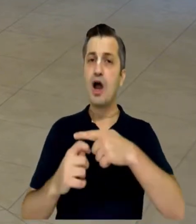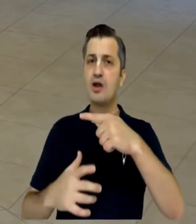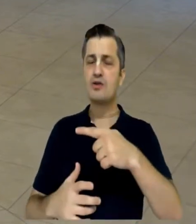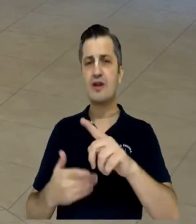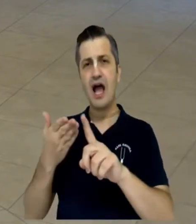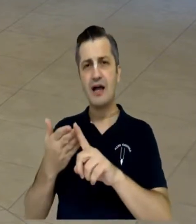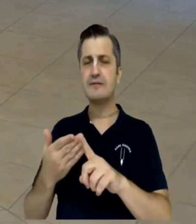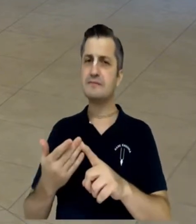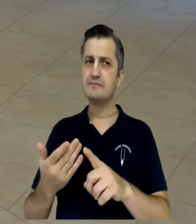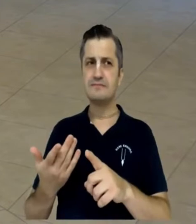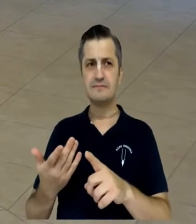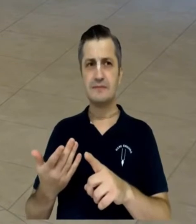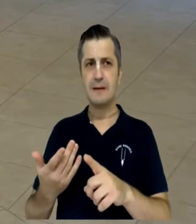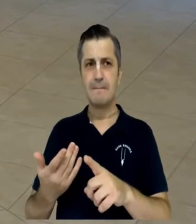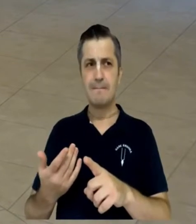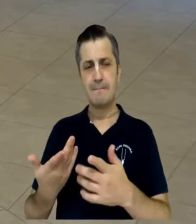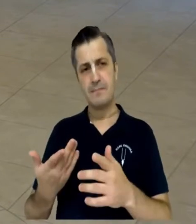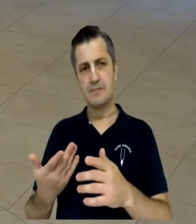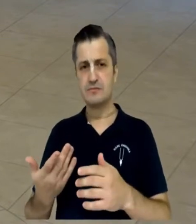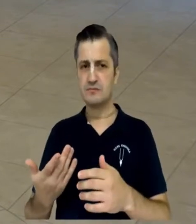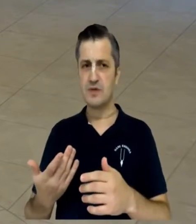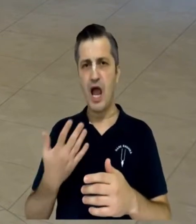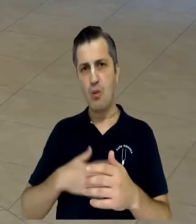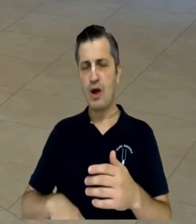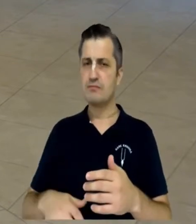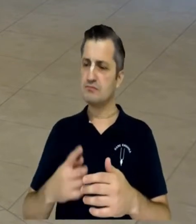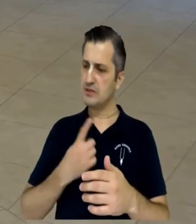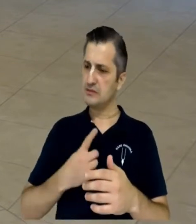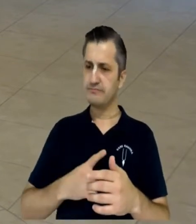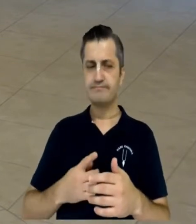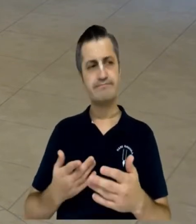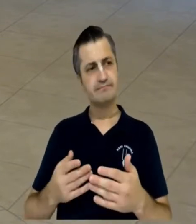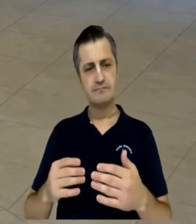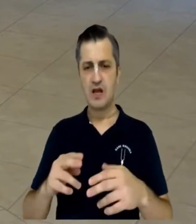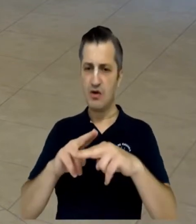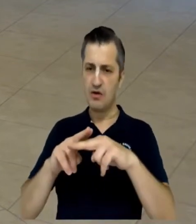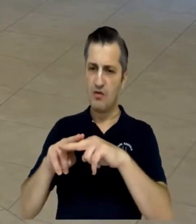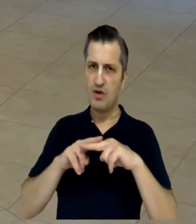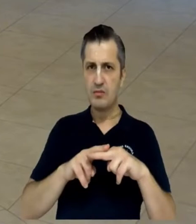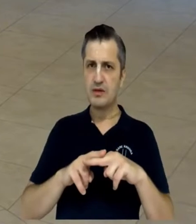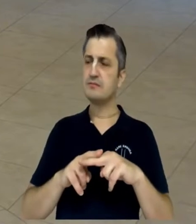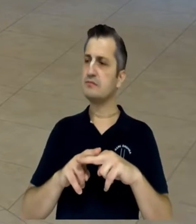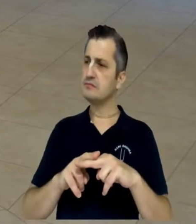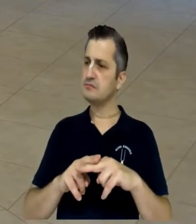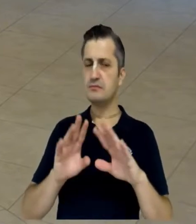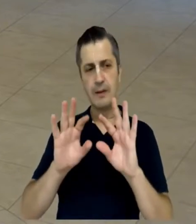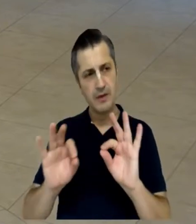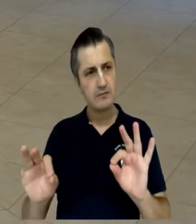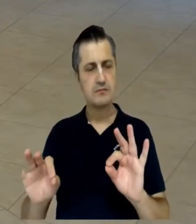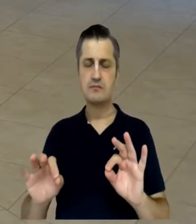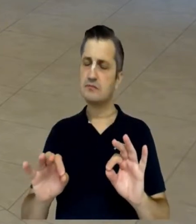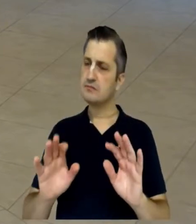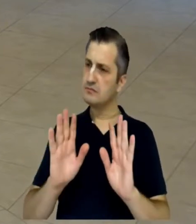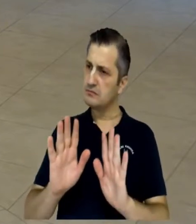is a pure devotee, he is without fault. In this way, Krishna arranged for Arjuna to make that mistake, so that the Bhagavad